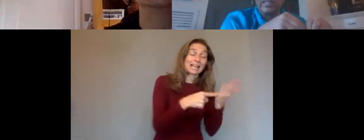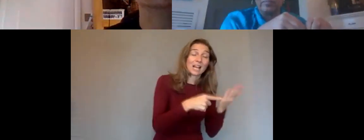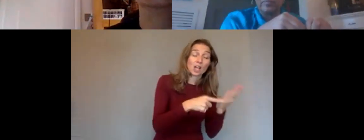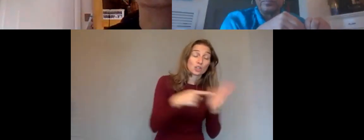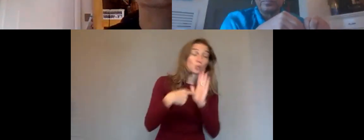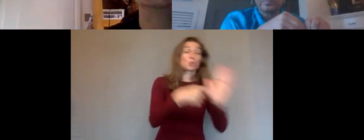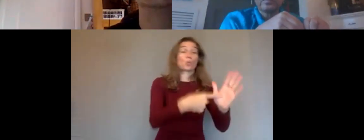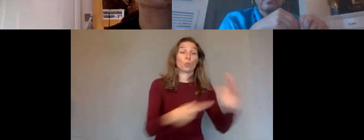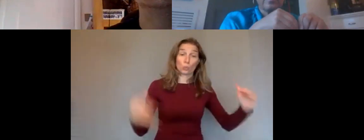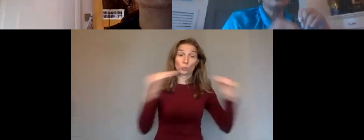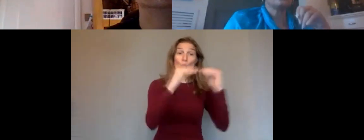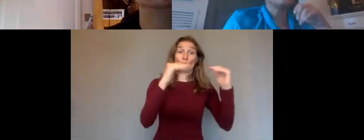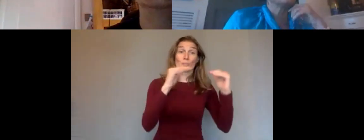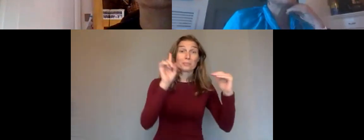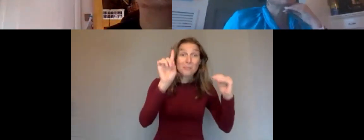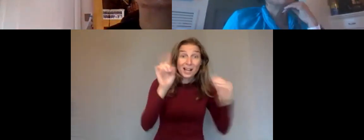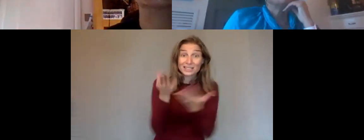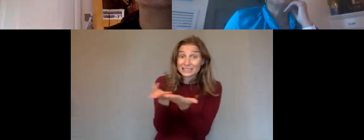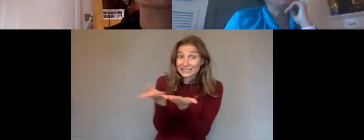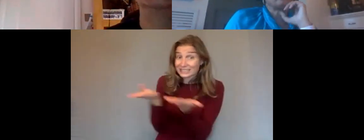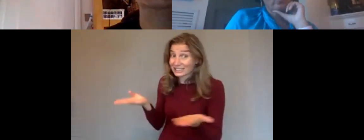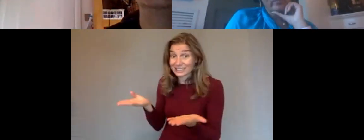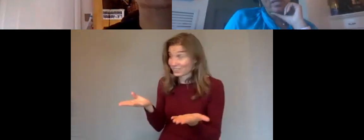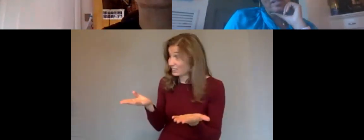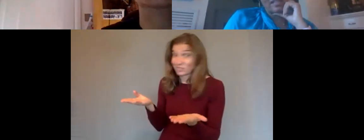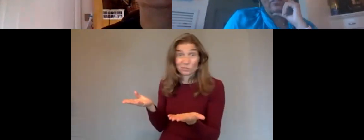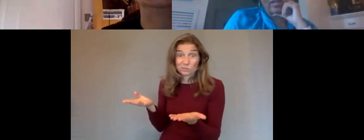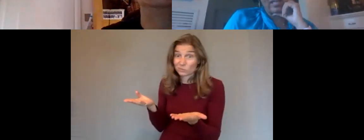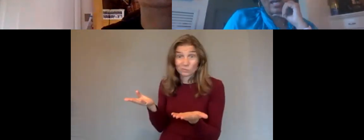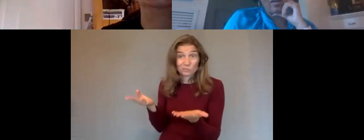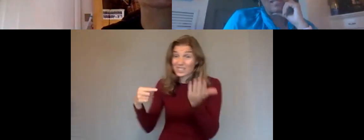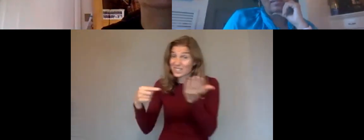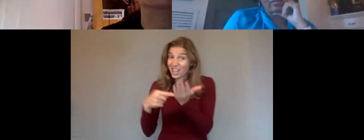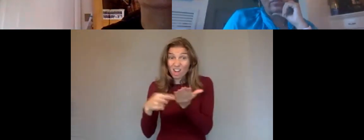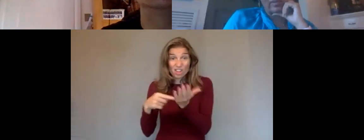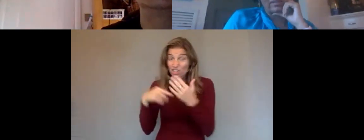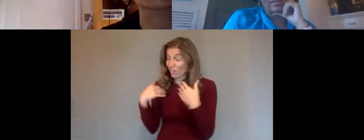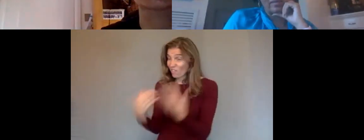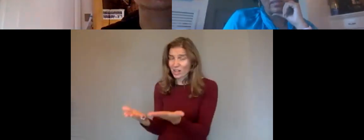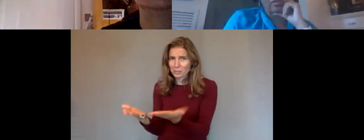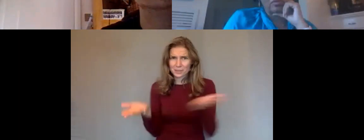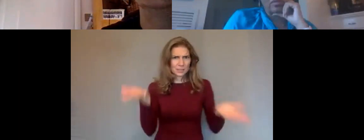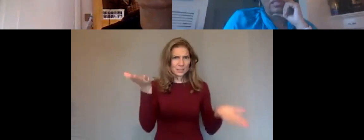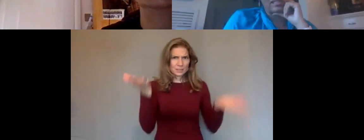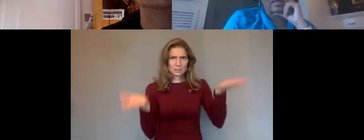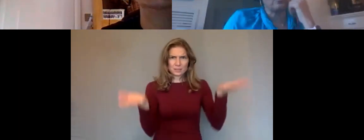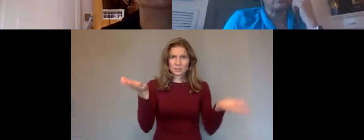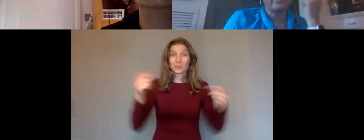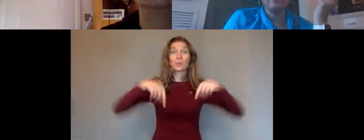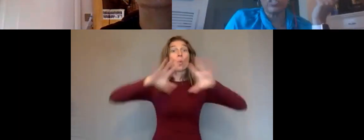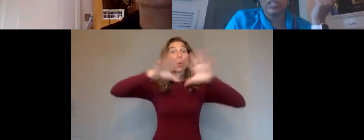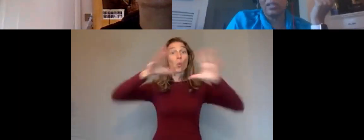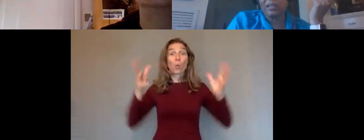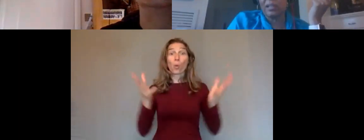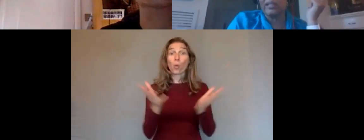been available. And so I think where we are, Steve, right now as the global development community is that we're